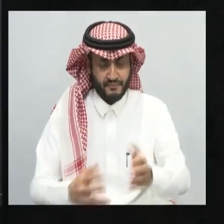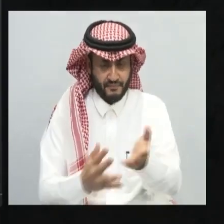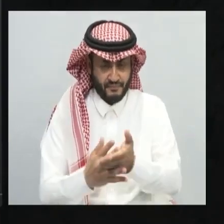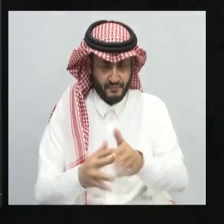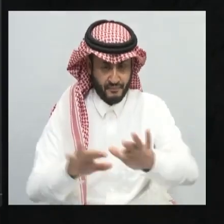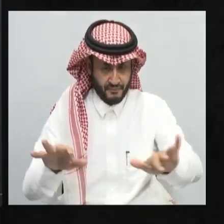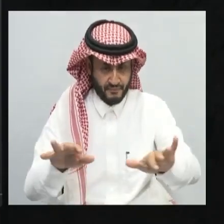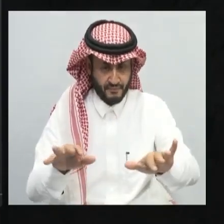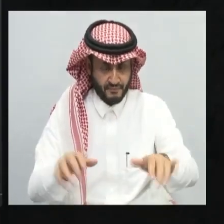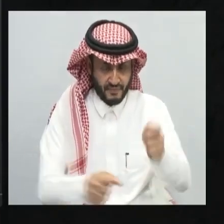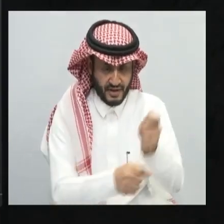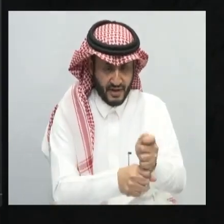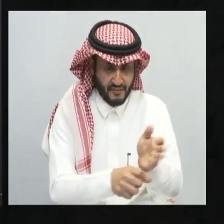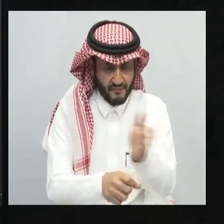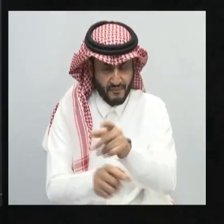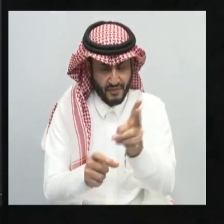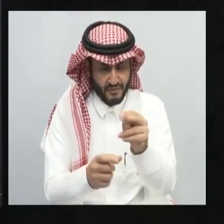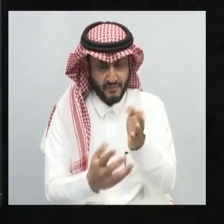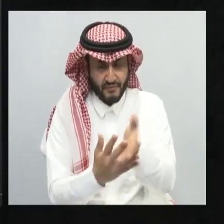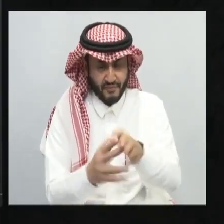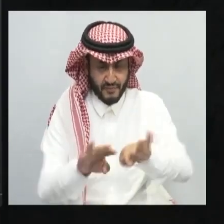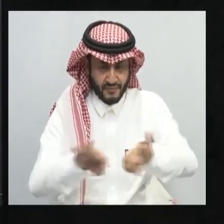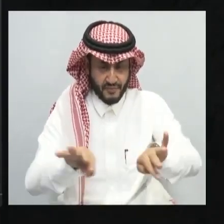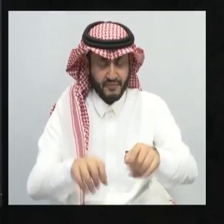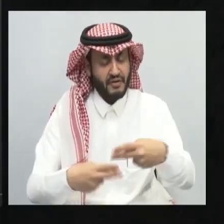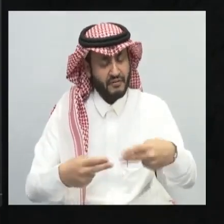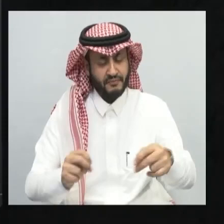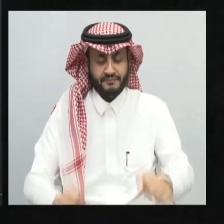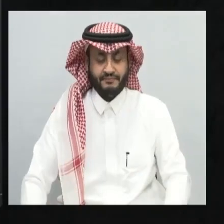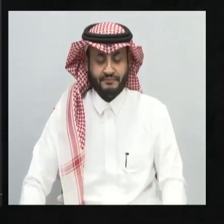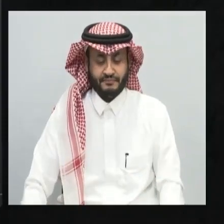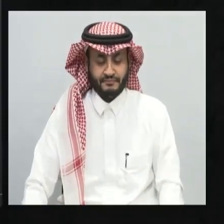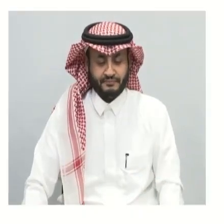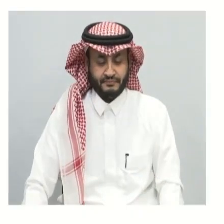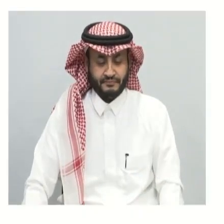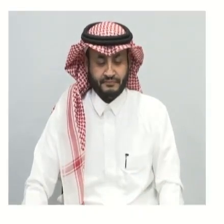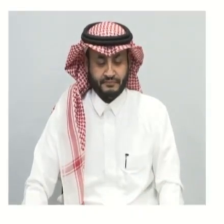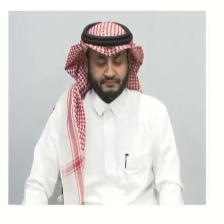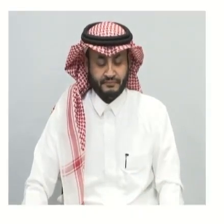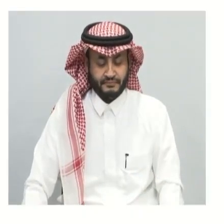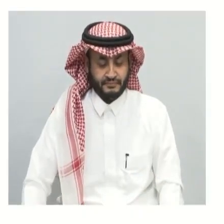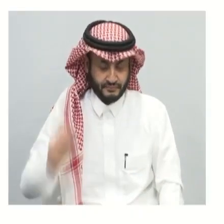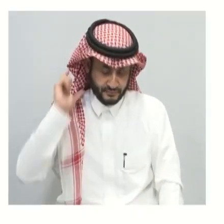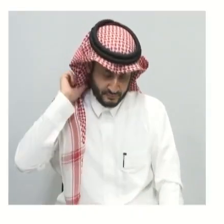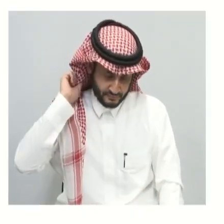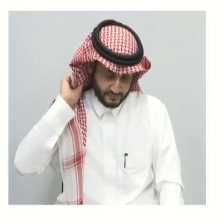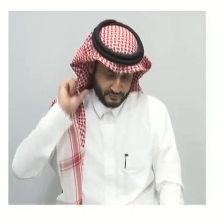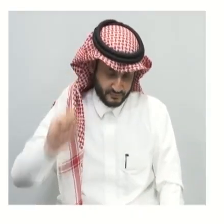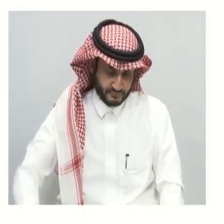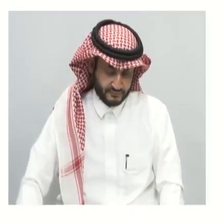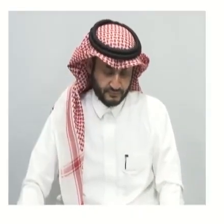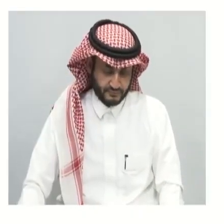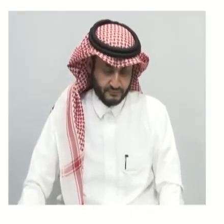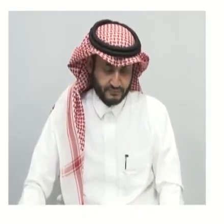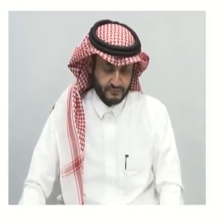and the particle with the noun. Turn, we're having here, clean your hands up. And we can